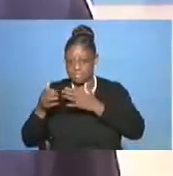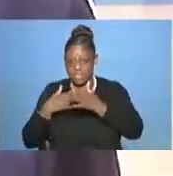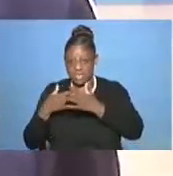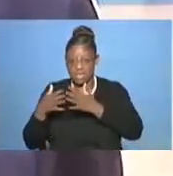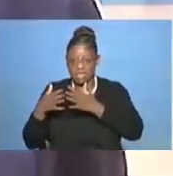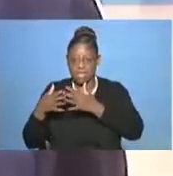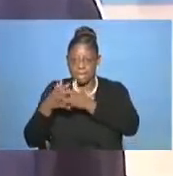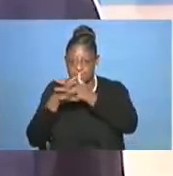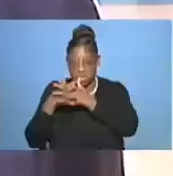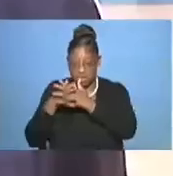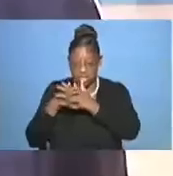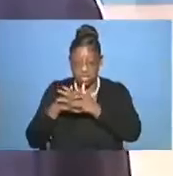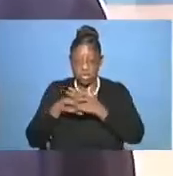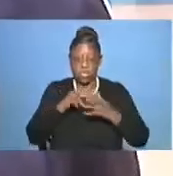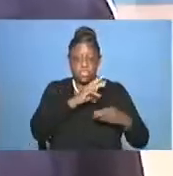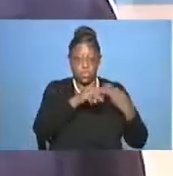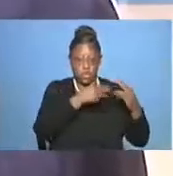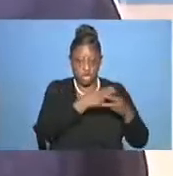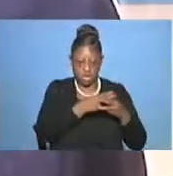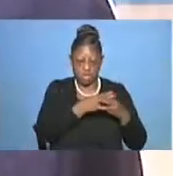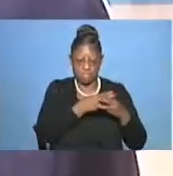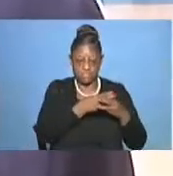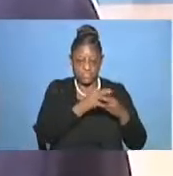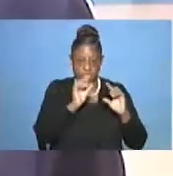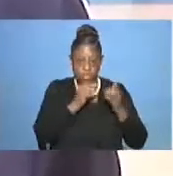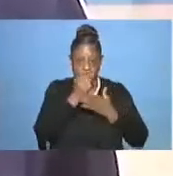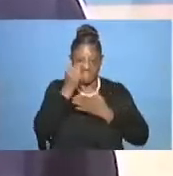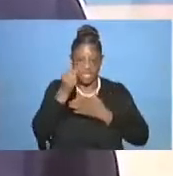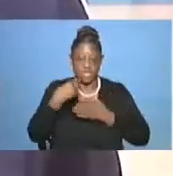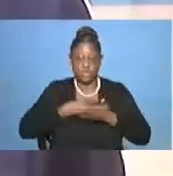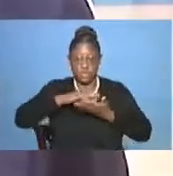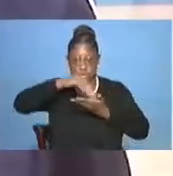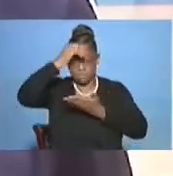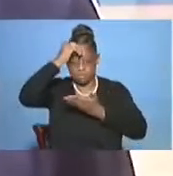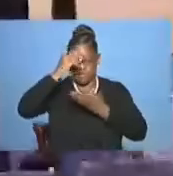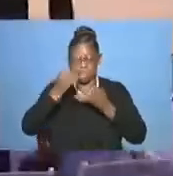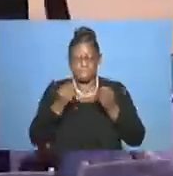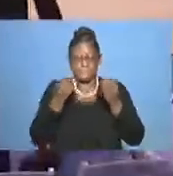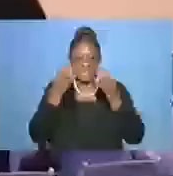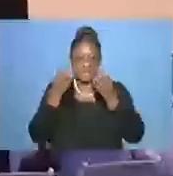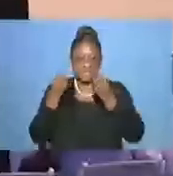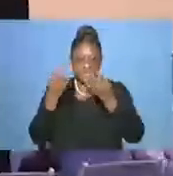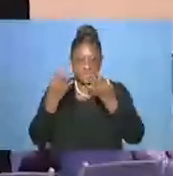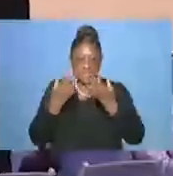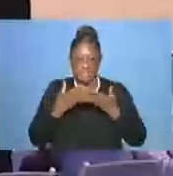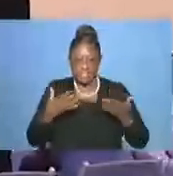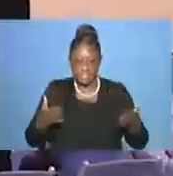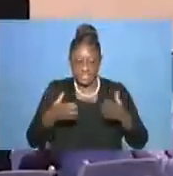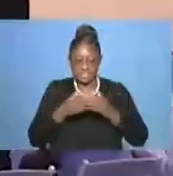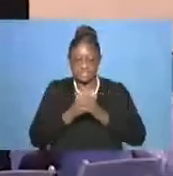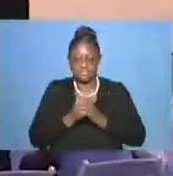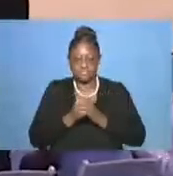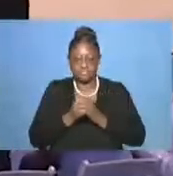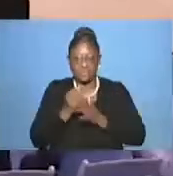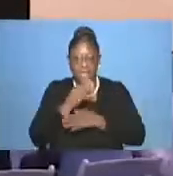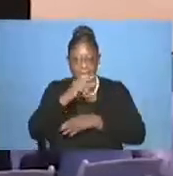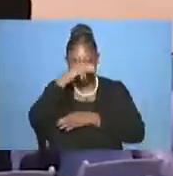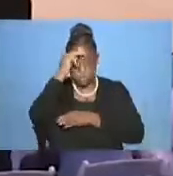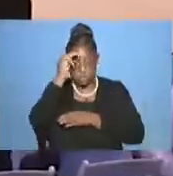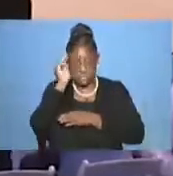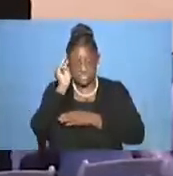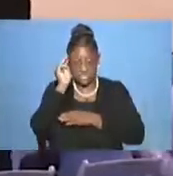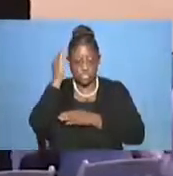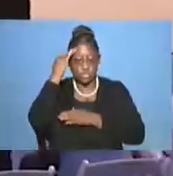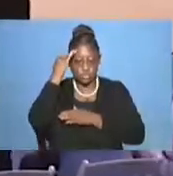or the World Cup qualifiers, we learn new things. And I think Moses did a great job understanding the personnel that he had. And for a pair of